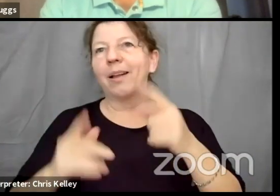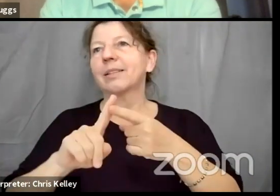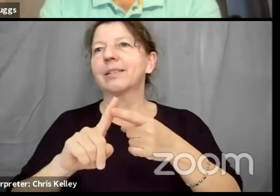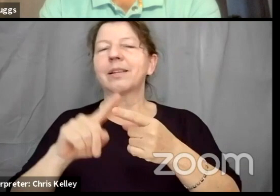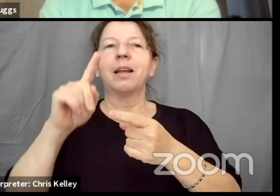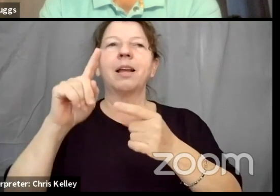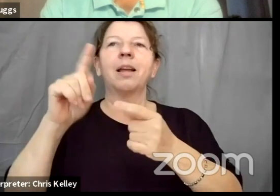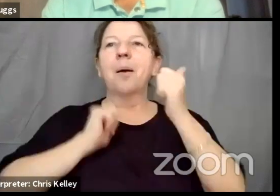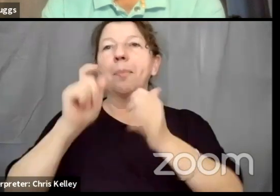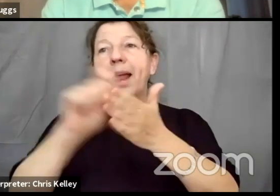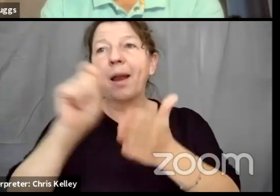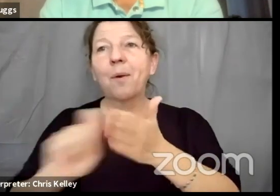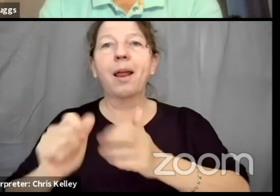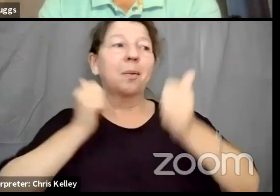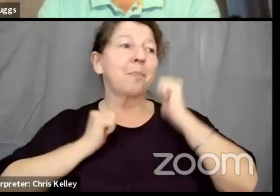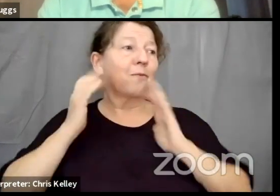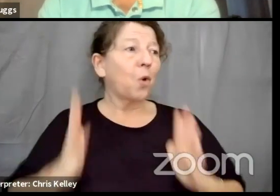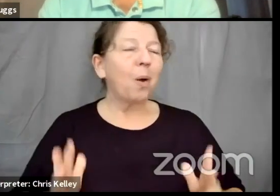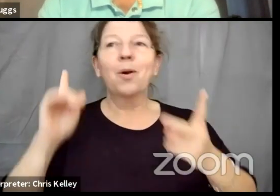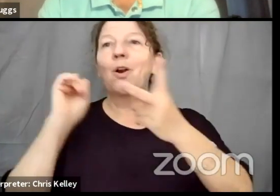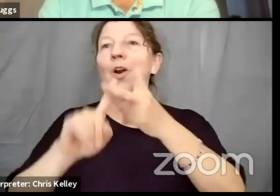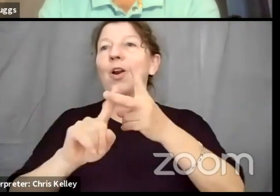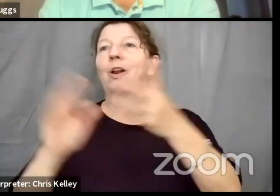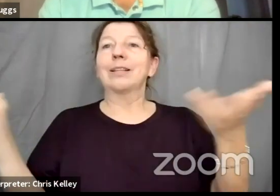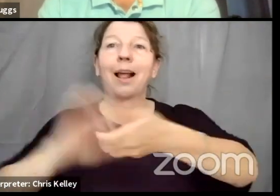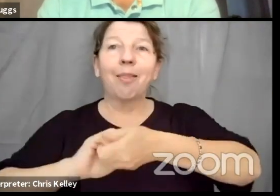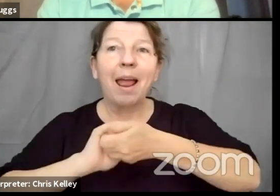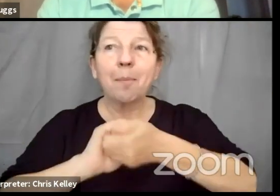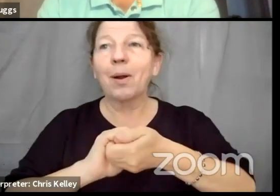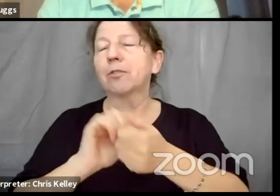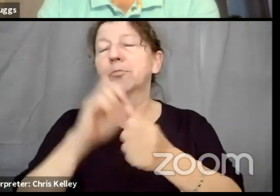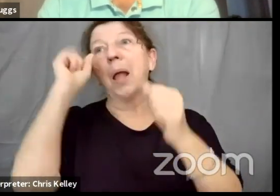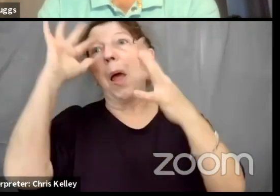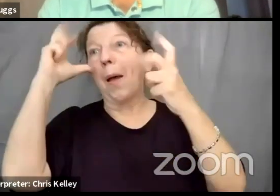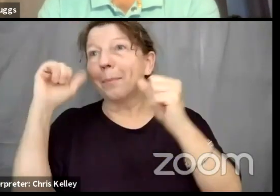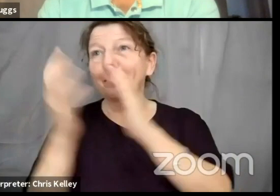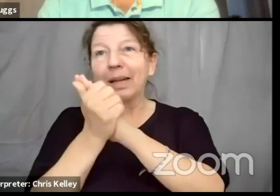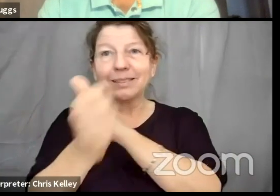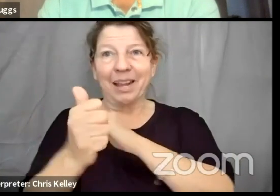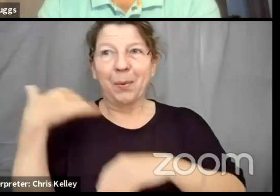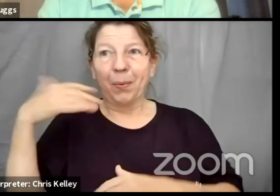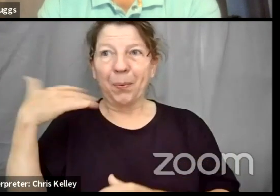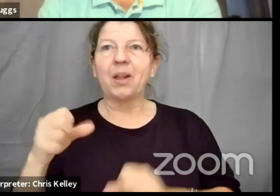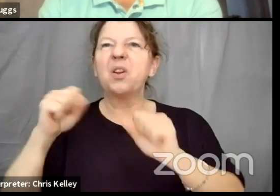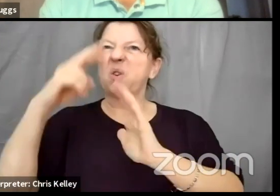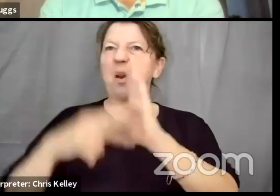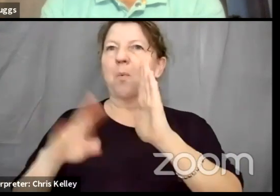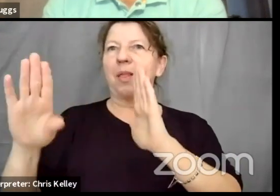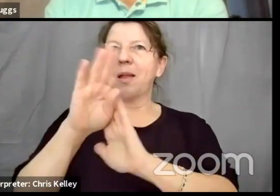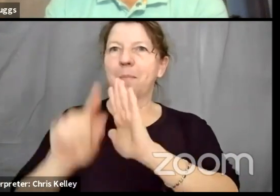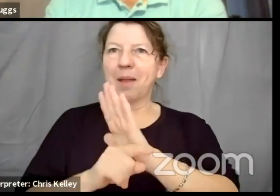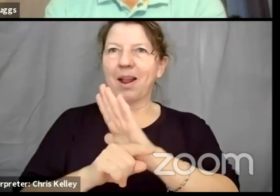playwrights, performers, interdisciplinary collaborators, and incredible talents. You can read their bios on the